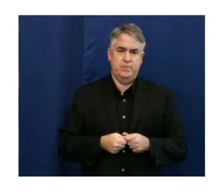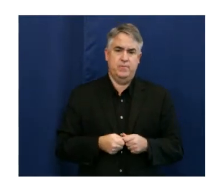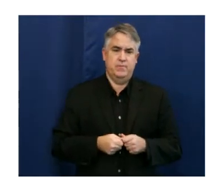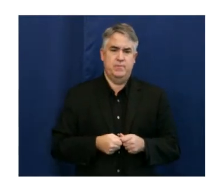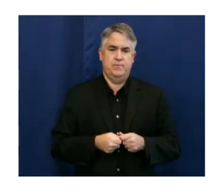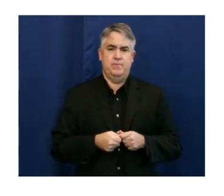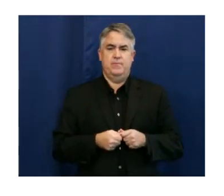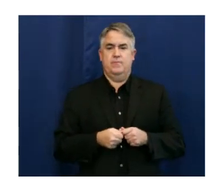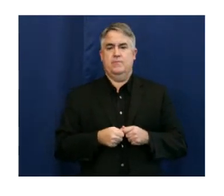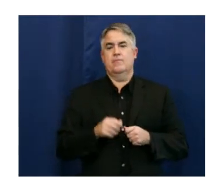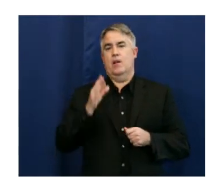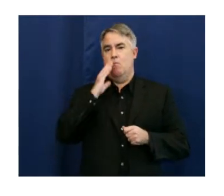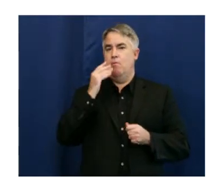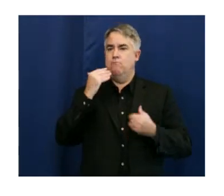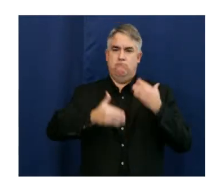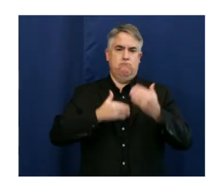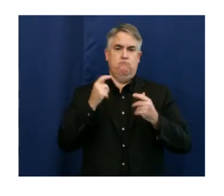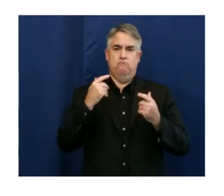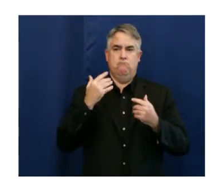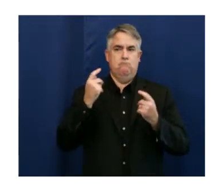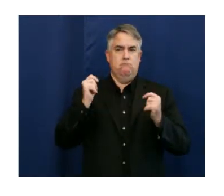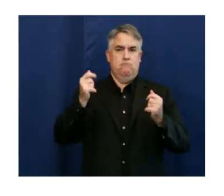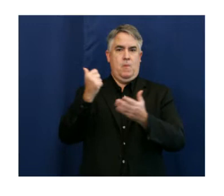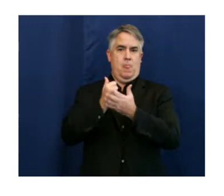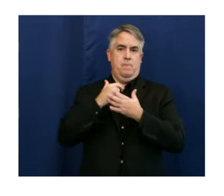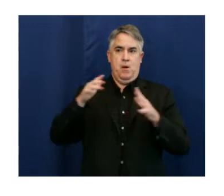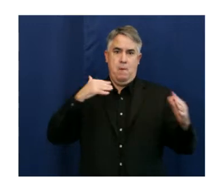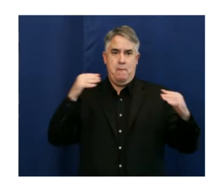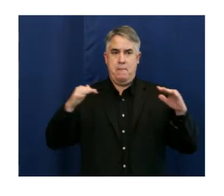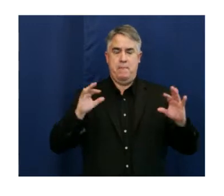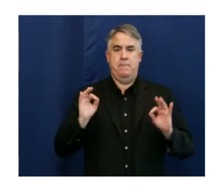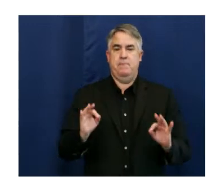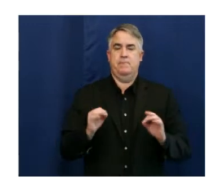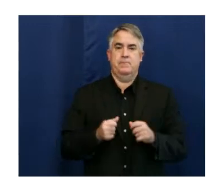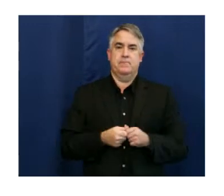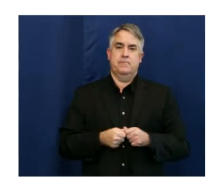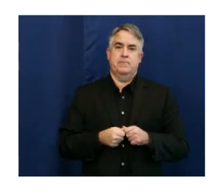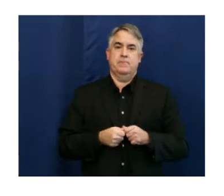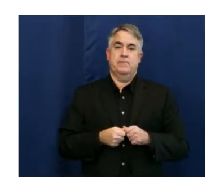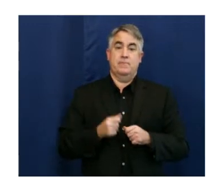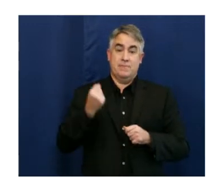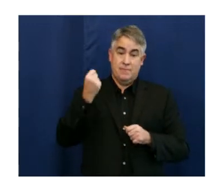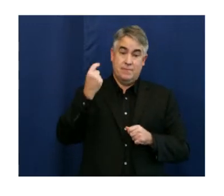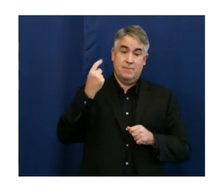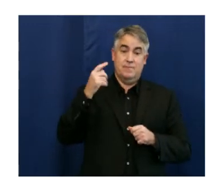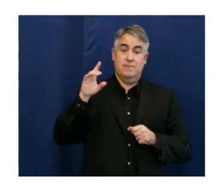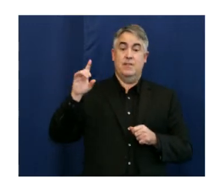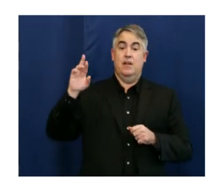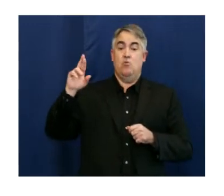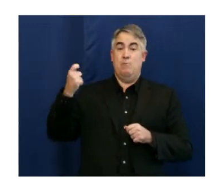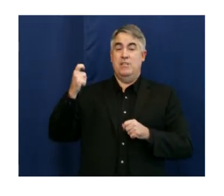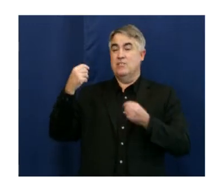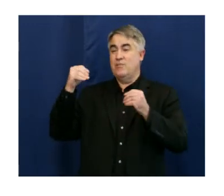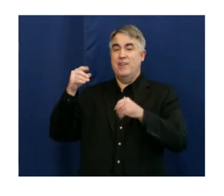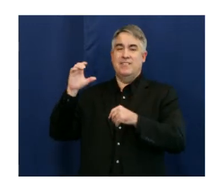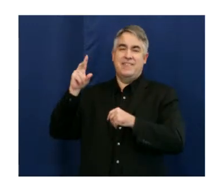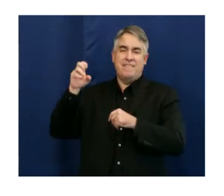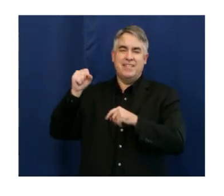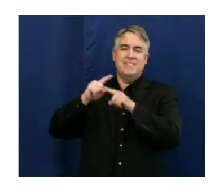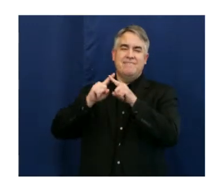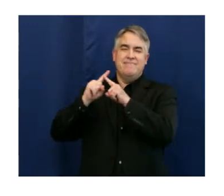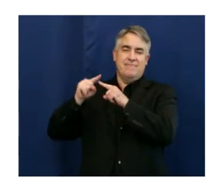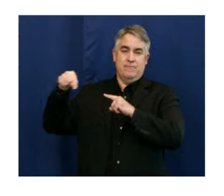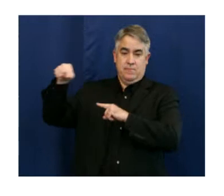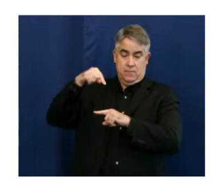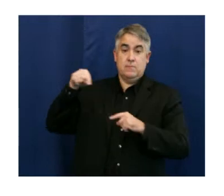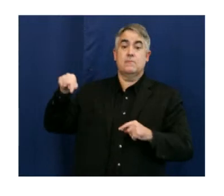us in our effort to try and achieve these goals. And then, of course, pharmacies, what they will do both in retail pharmacies and then their tasking from the federal government